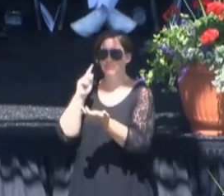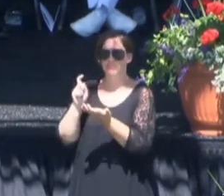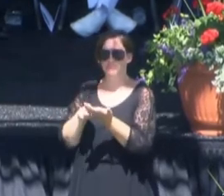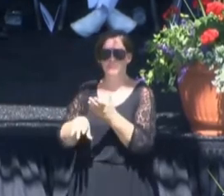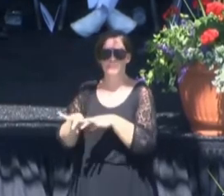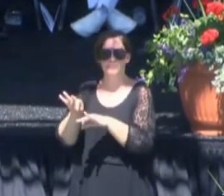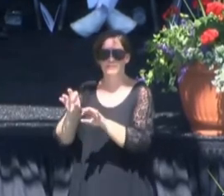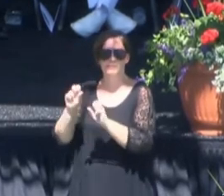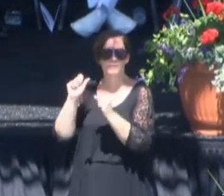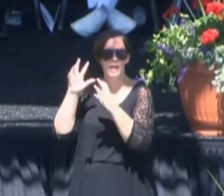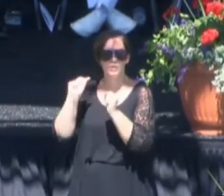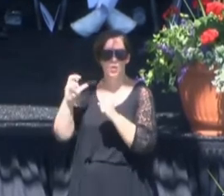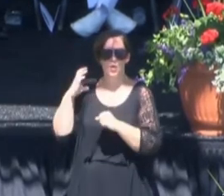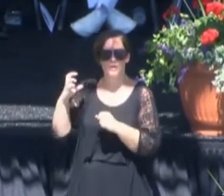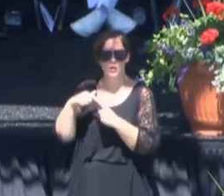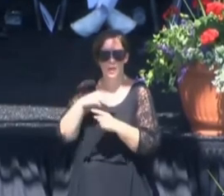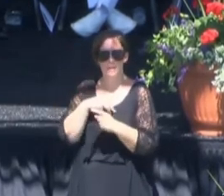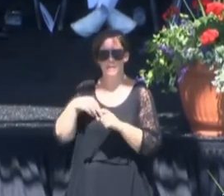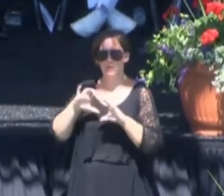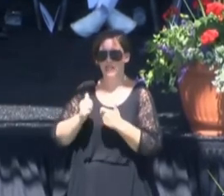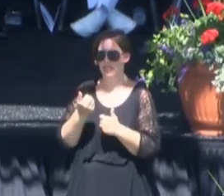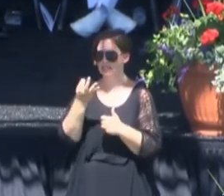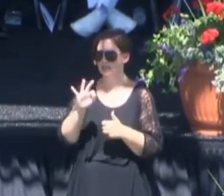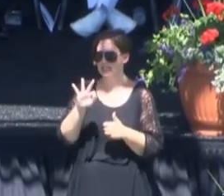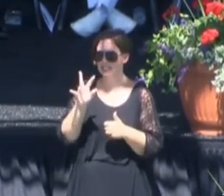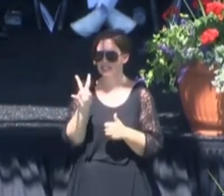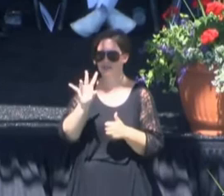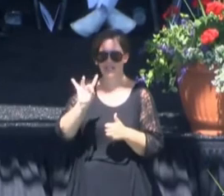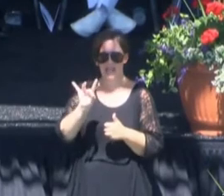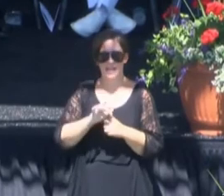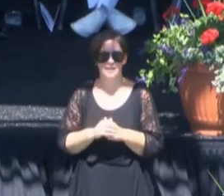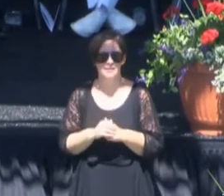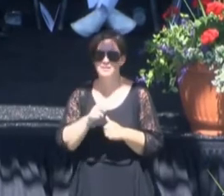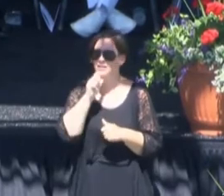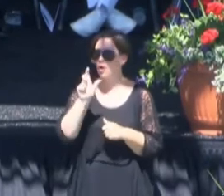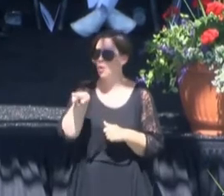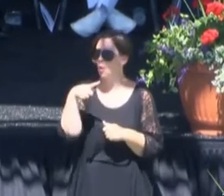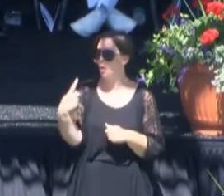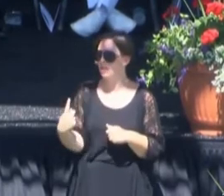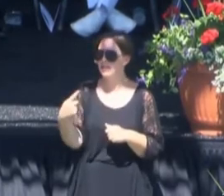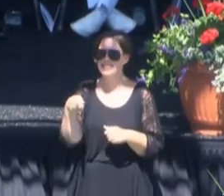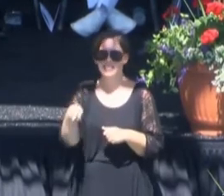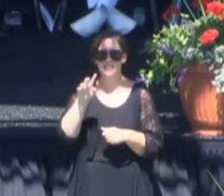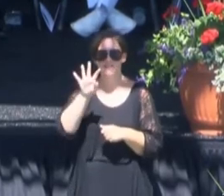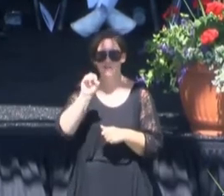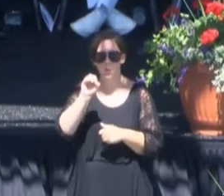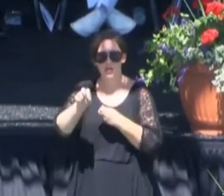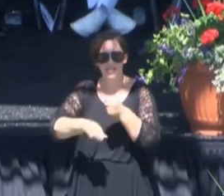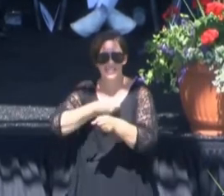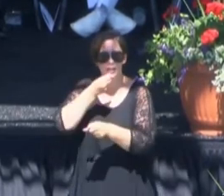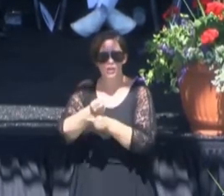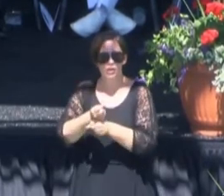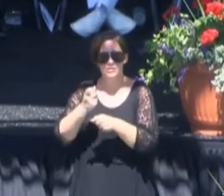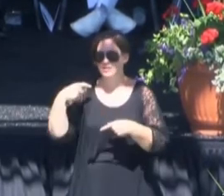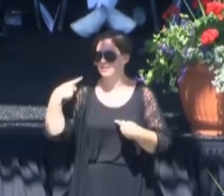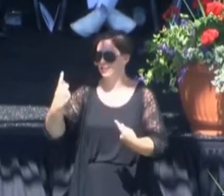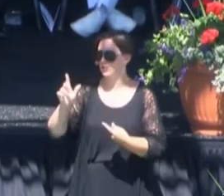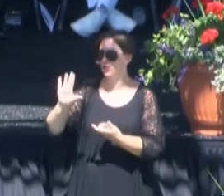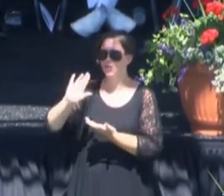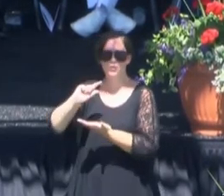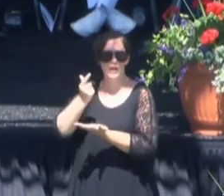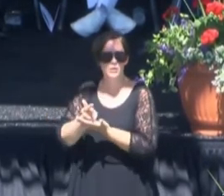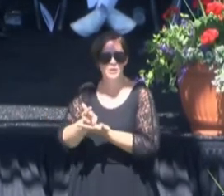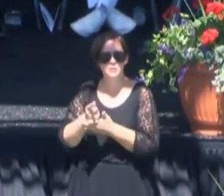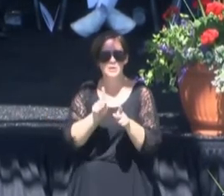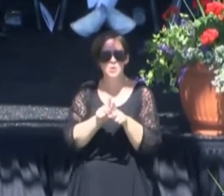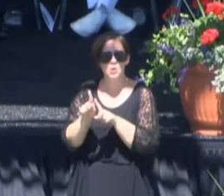Marine officer and a member of the class of 1978. Not only does this year mark 40 years since her graduation, but it is also important to